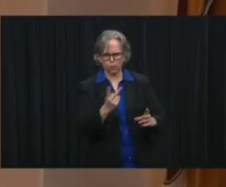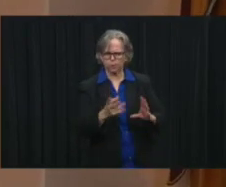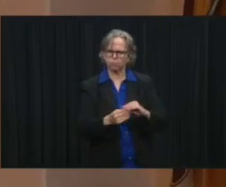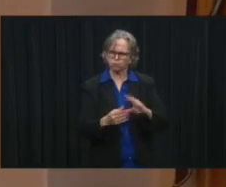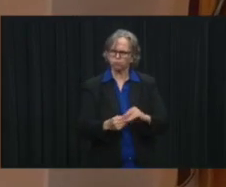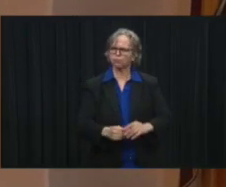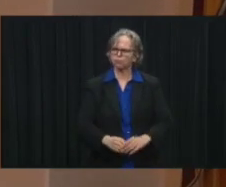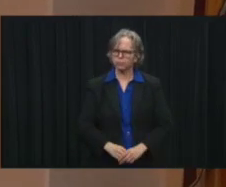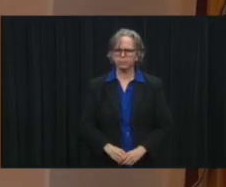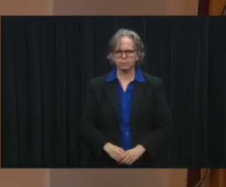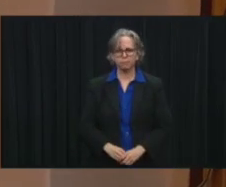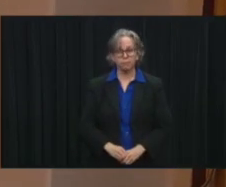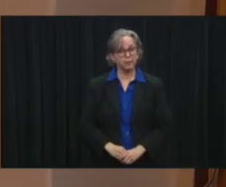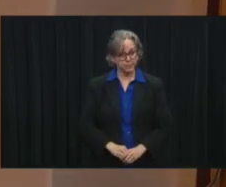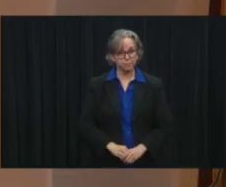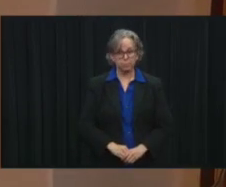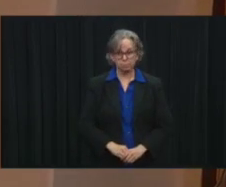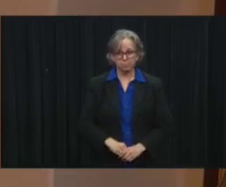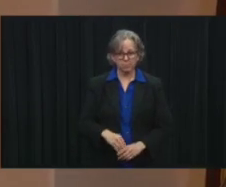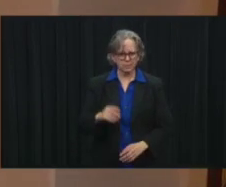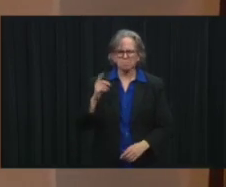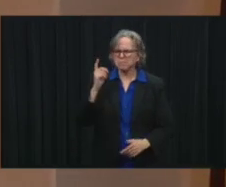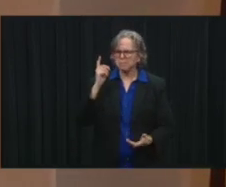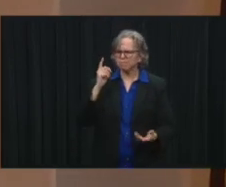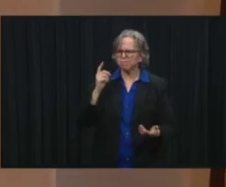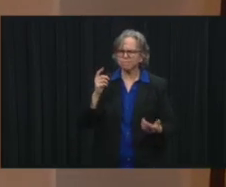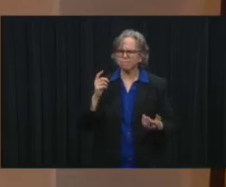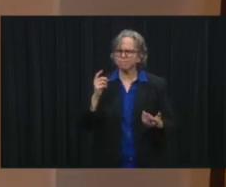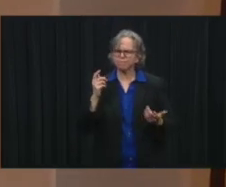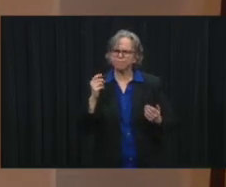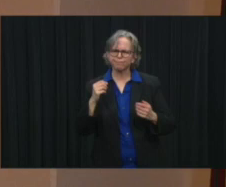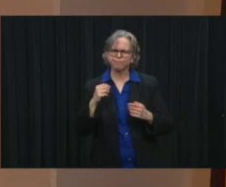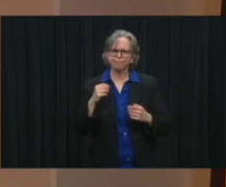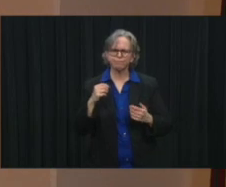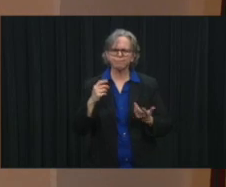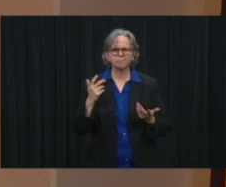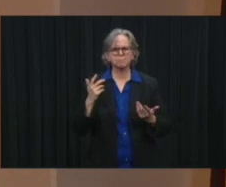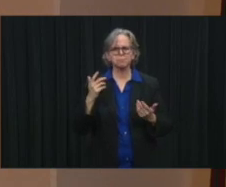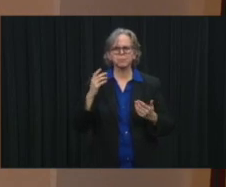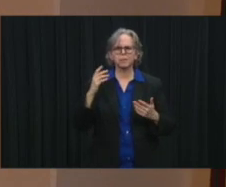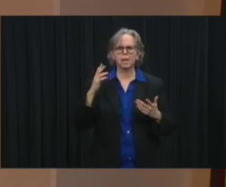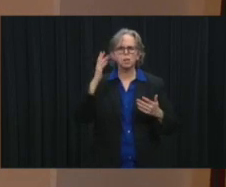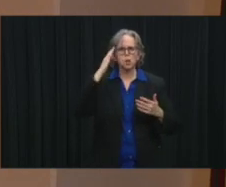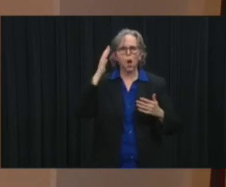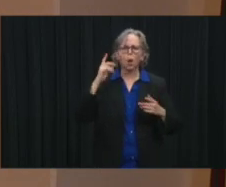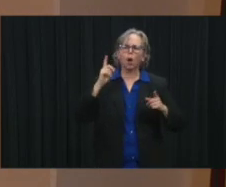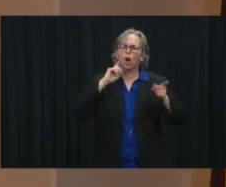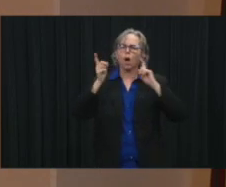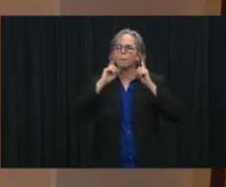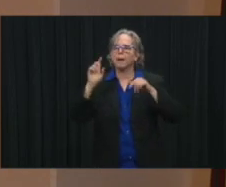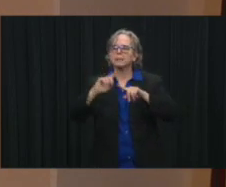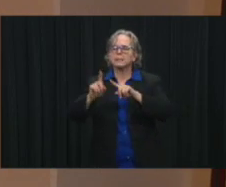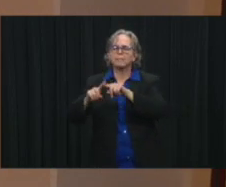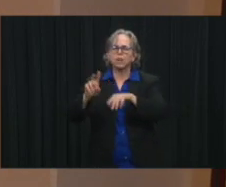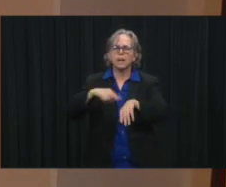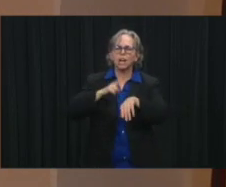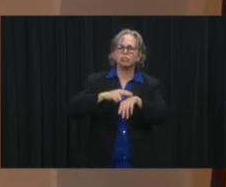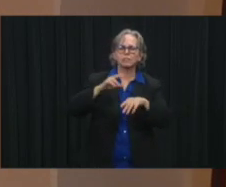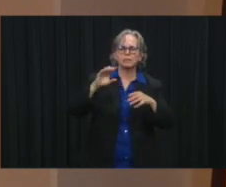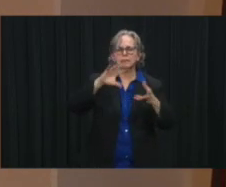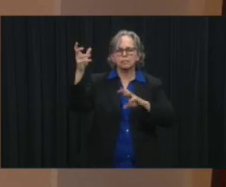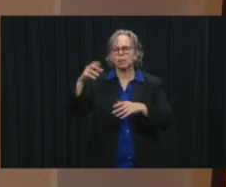hear a lot of natural disaster metaphors, tornadoes, hurricanes, early warning systems.